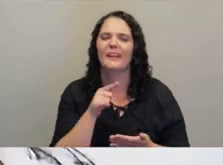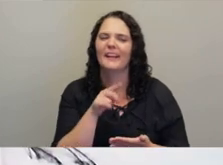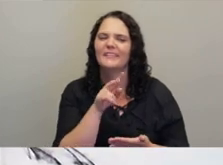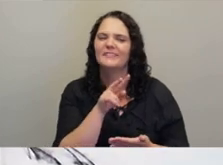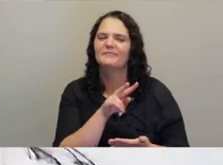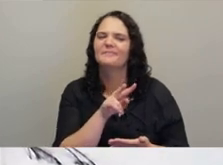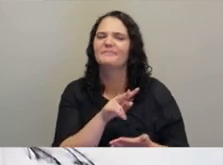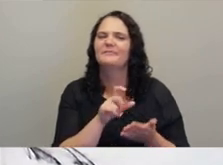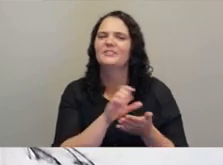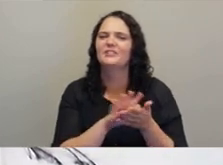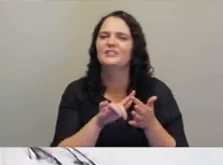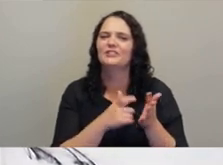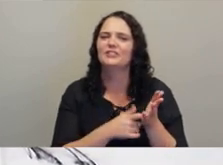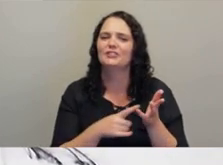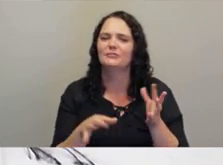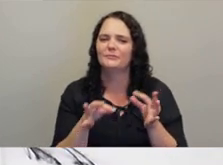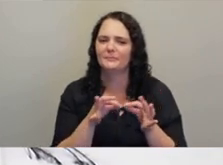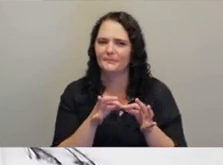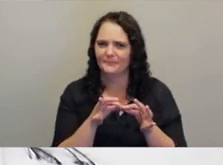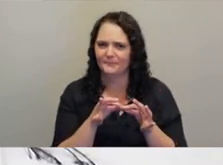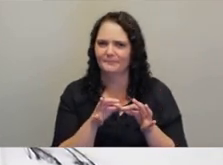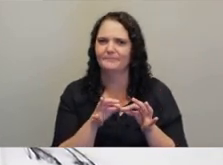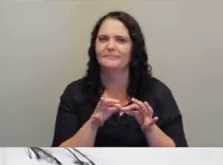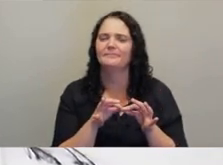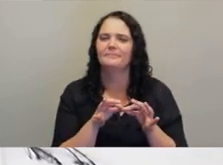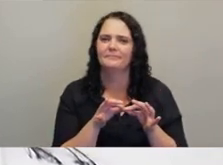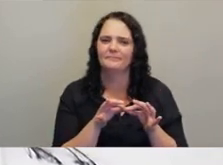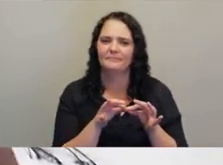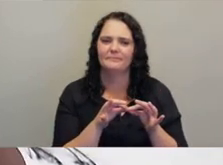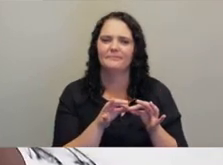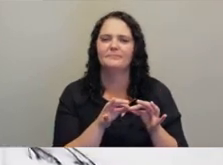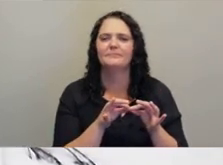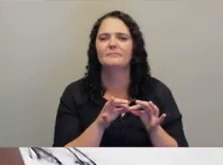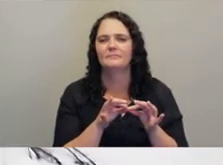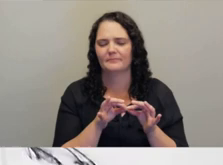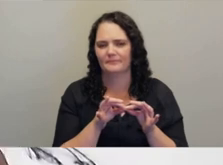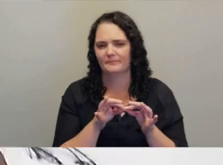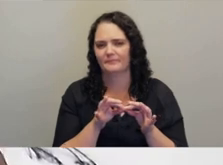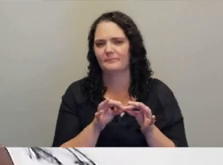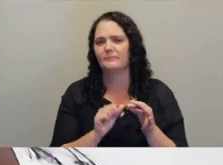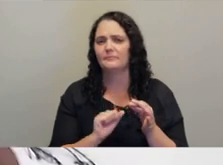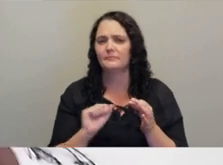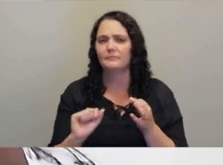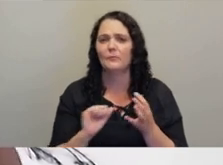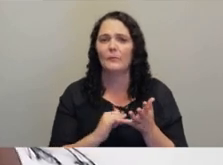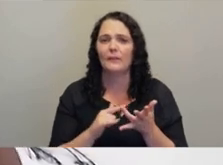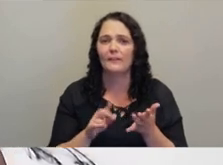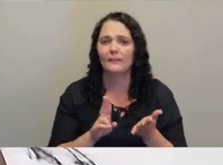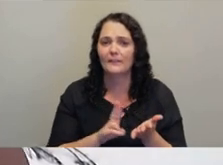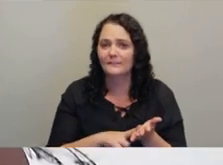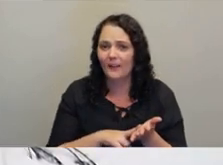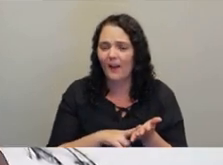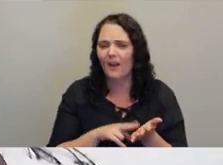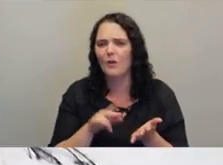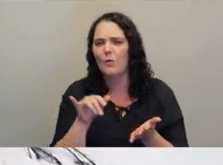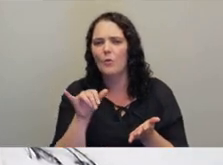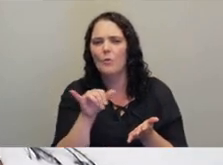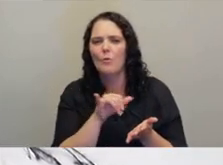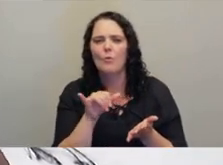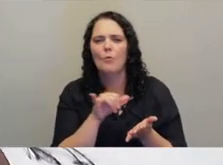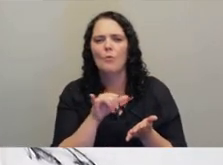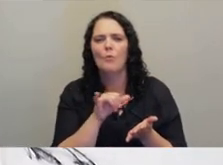cherubs. Venus always attended either by Eros, her son, or these